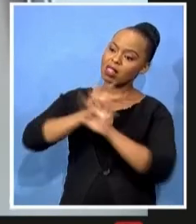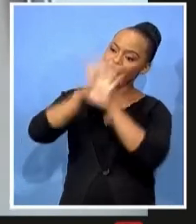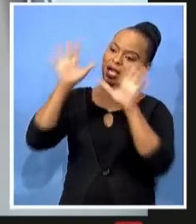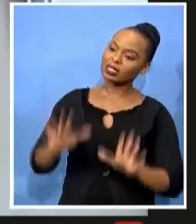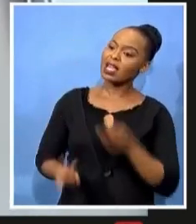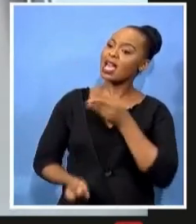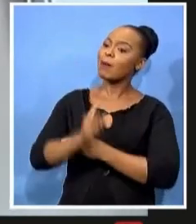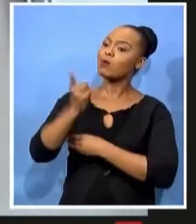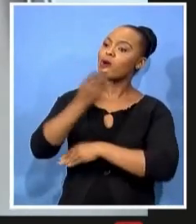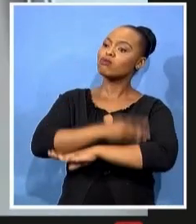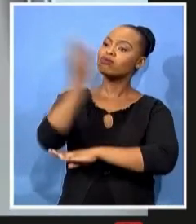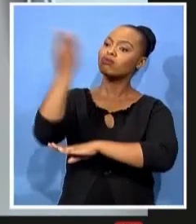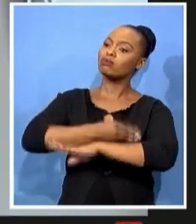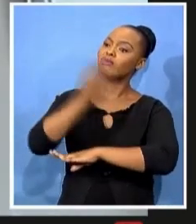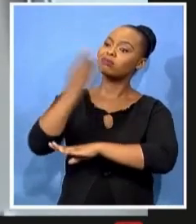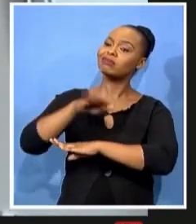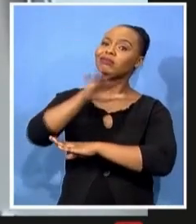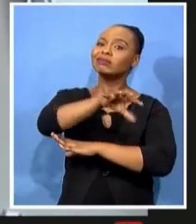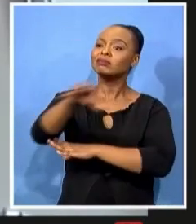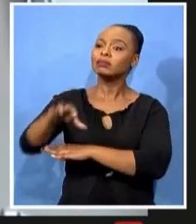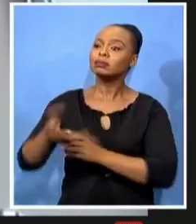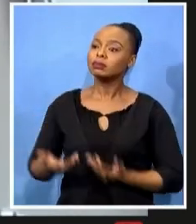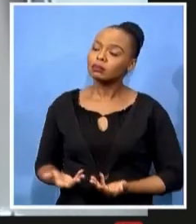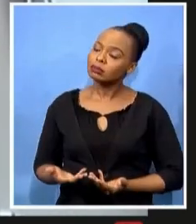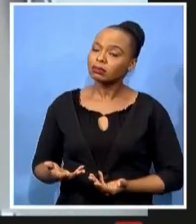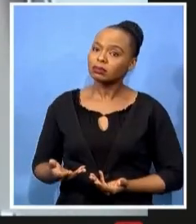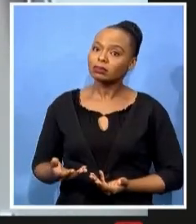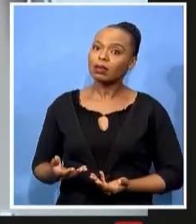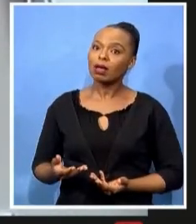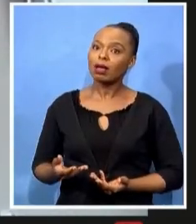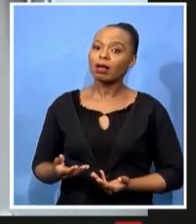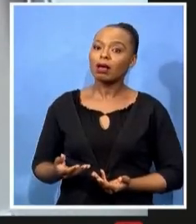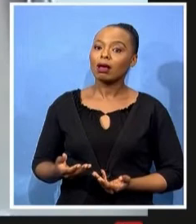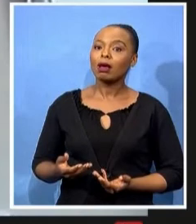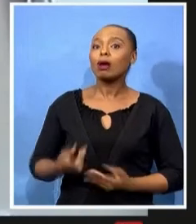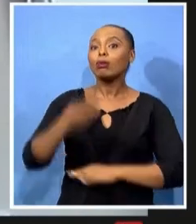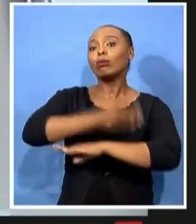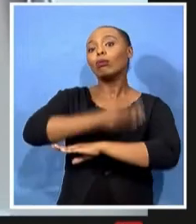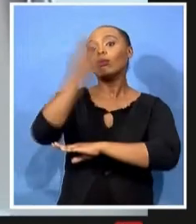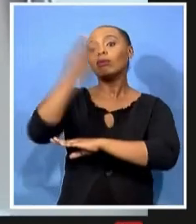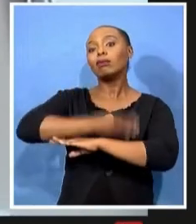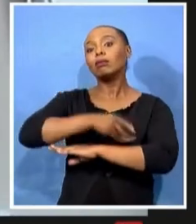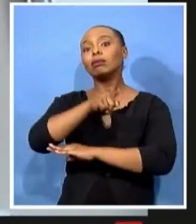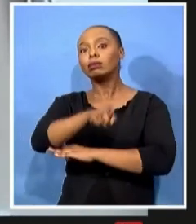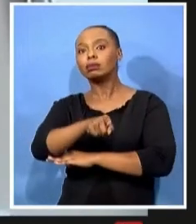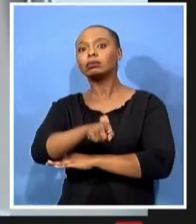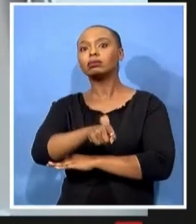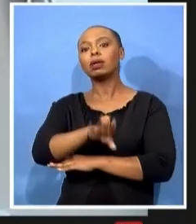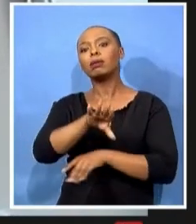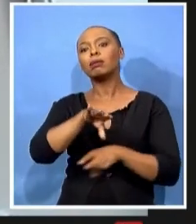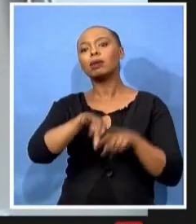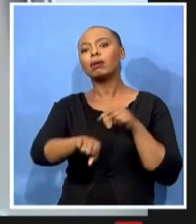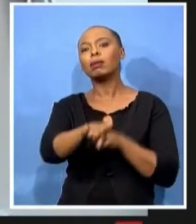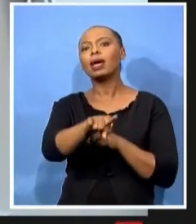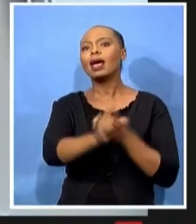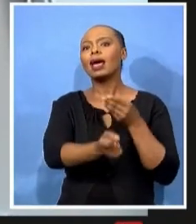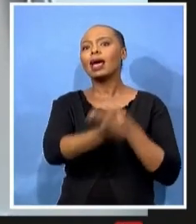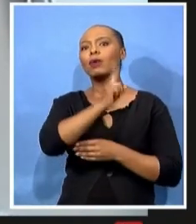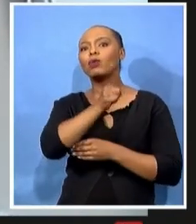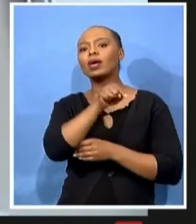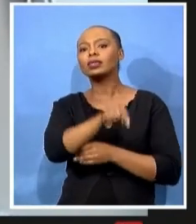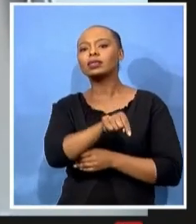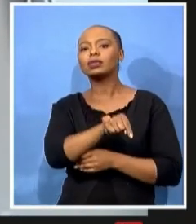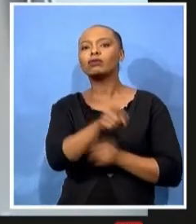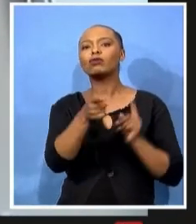The border post, and we've received videos of what is happening at Bike Bridge, and while my heart aches for those